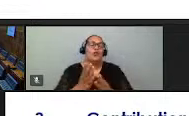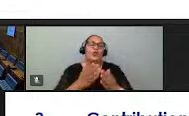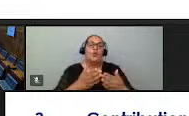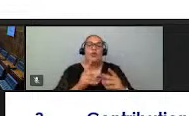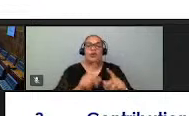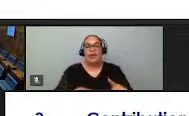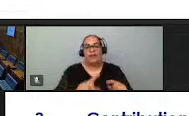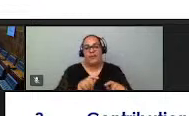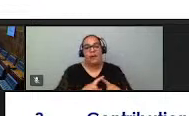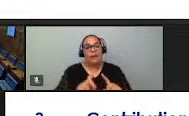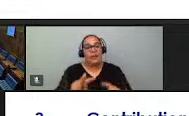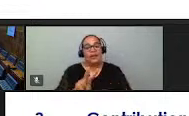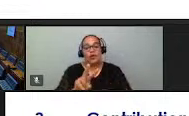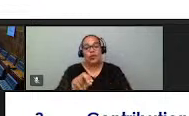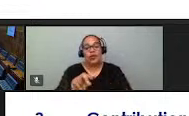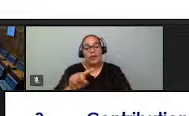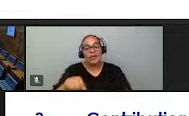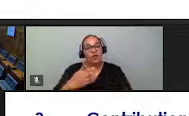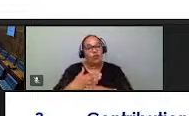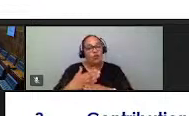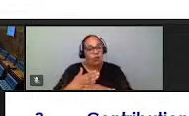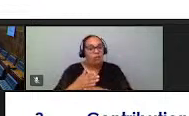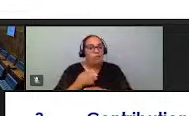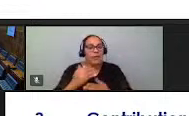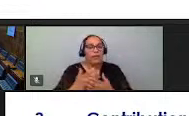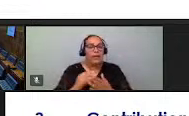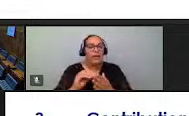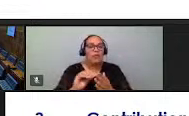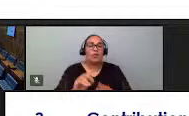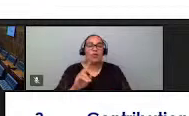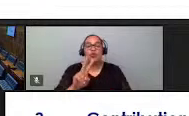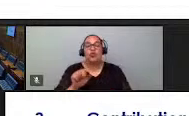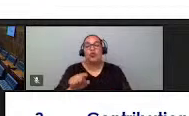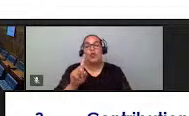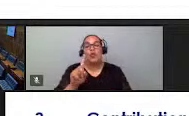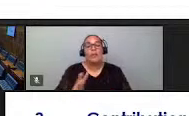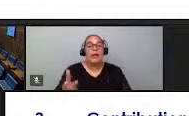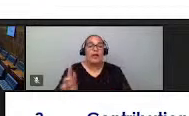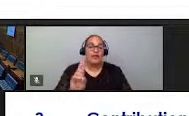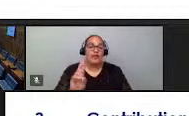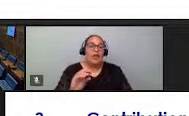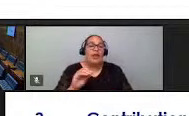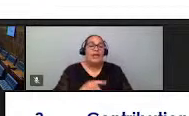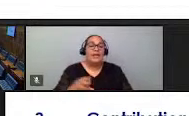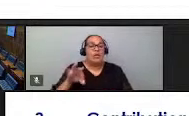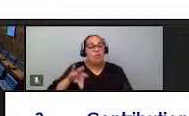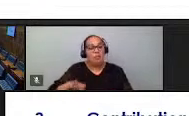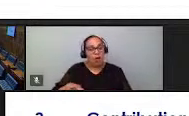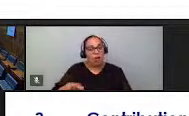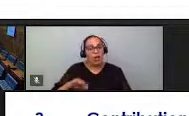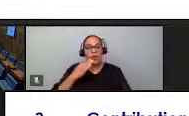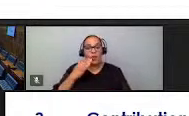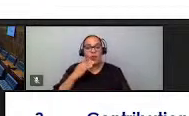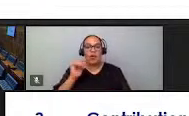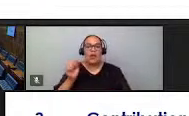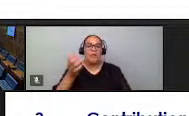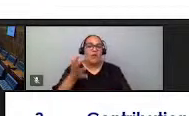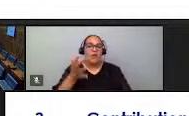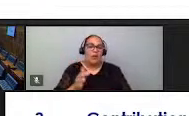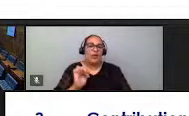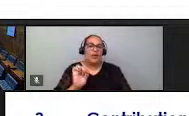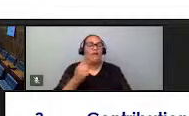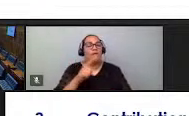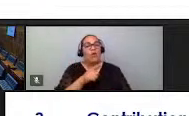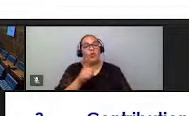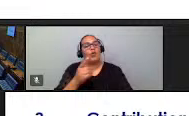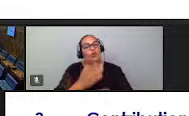Town those 20,000 jobs can put 2.1 billion Rand in the pockets of the employees for